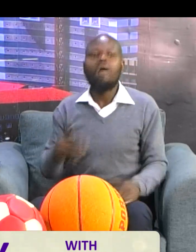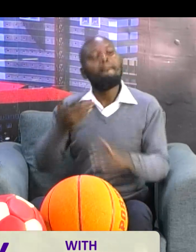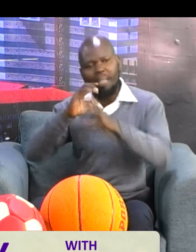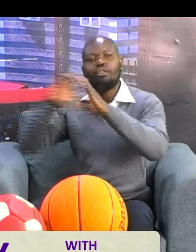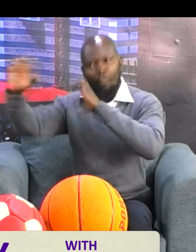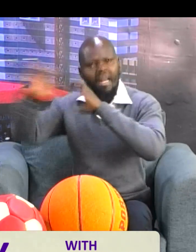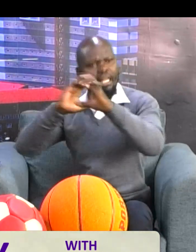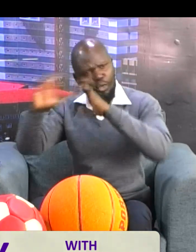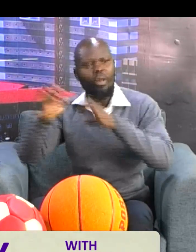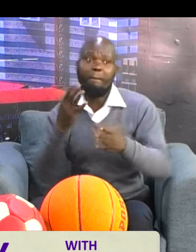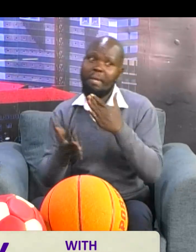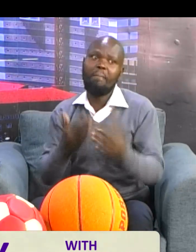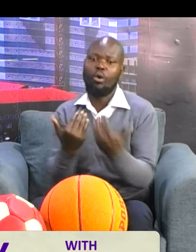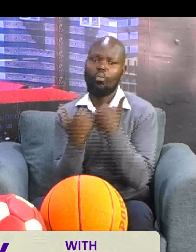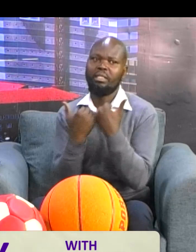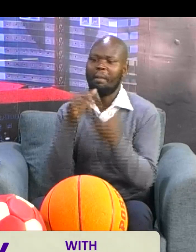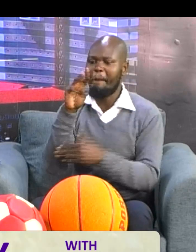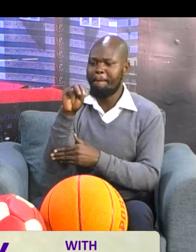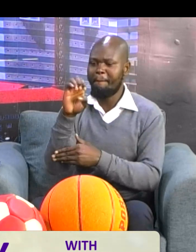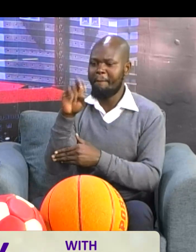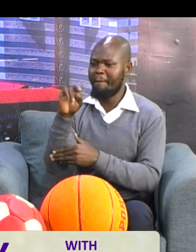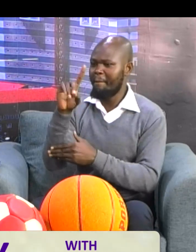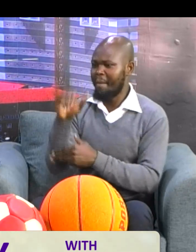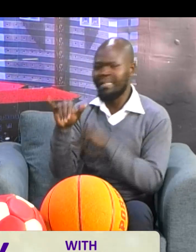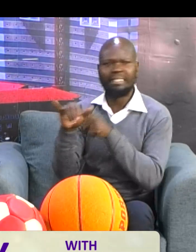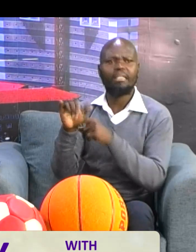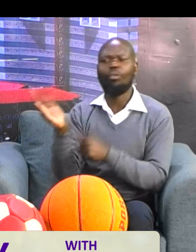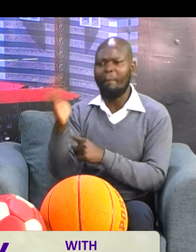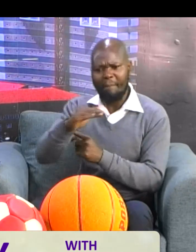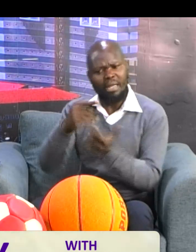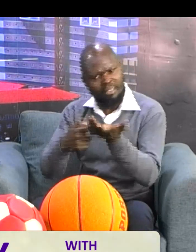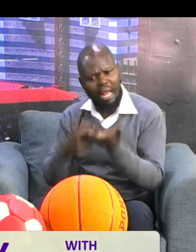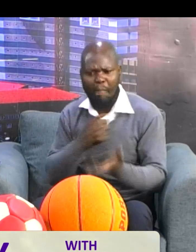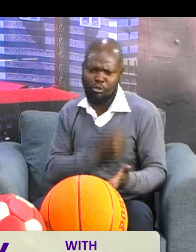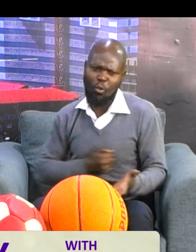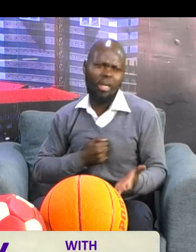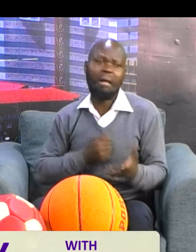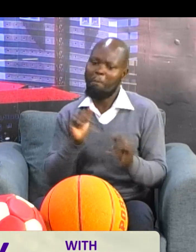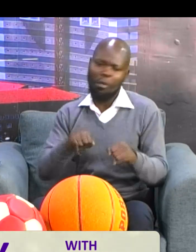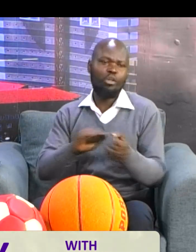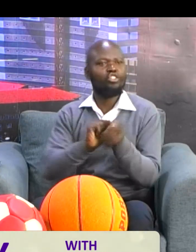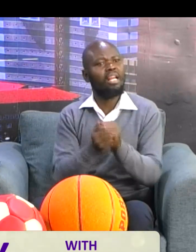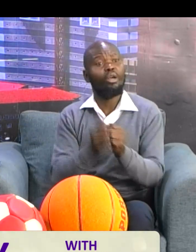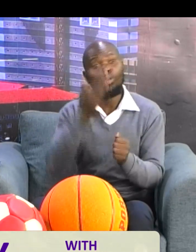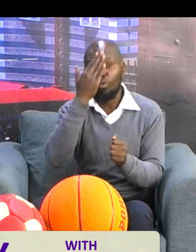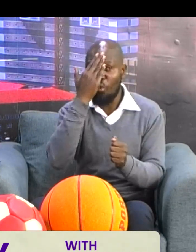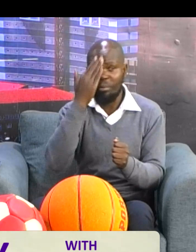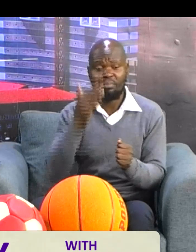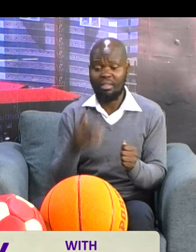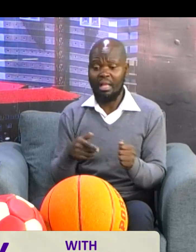is, so that they can help communicate better. Because right now the communication, maybe they should bring